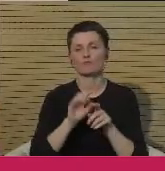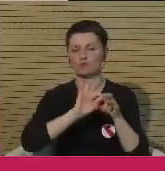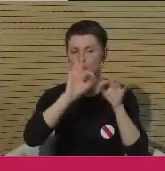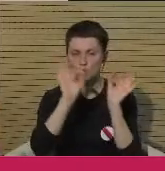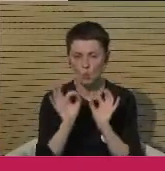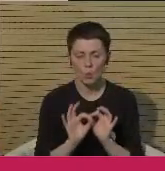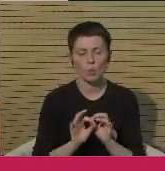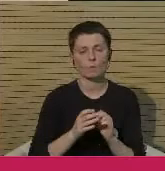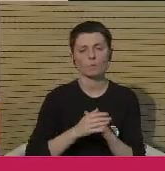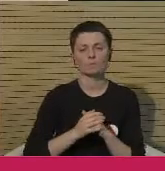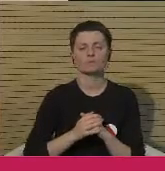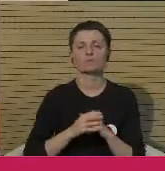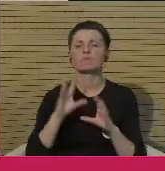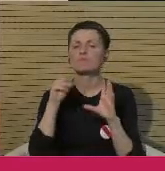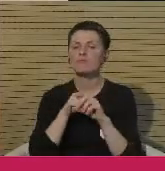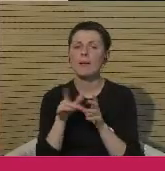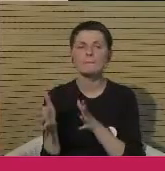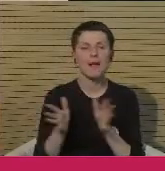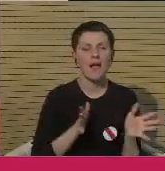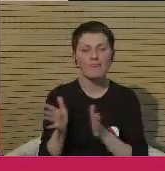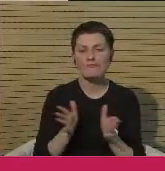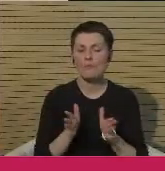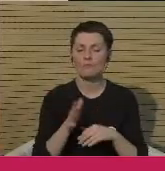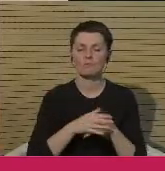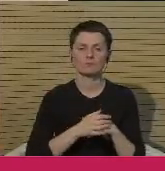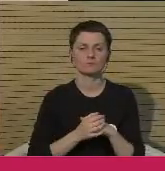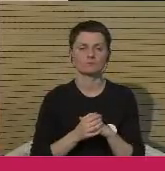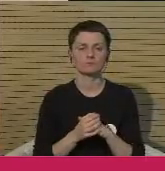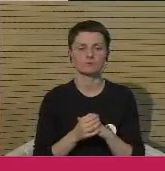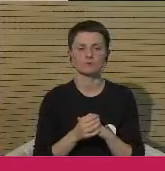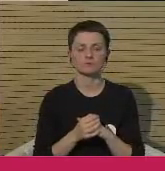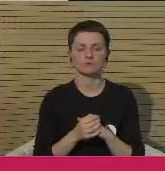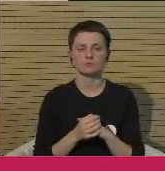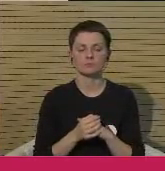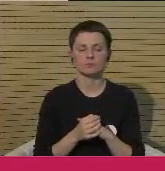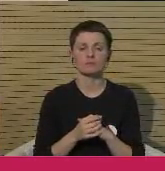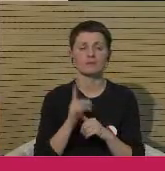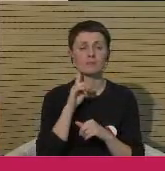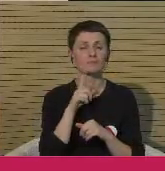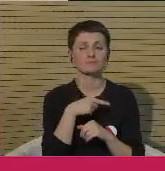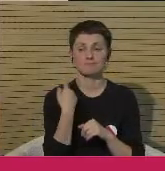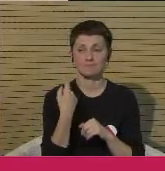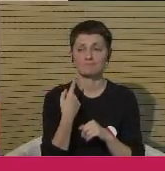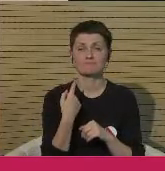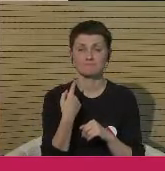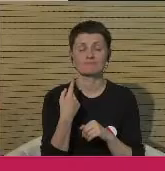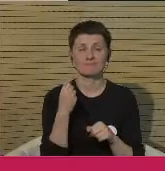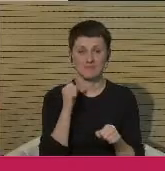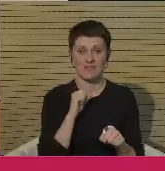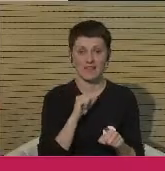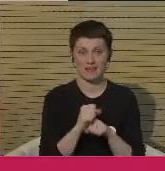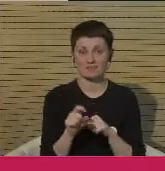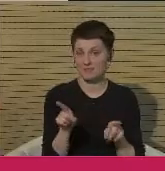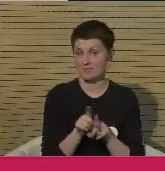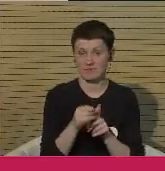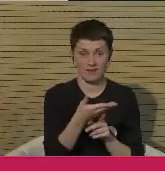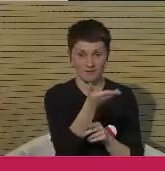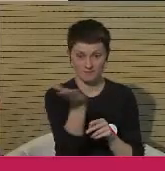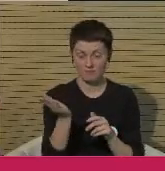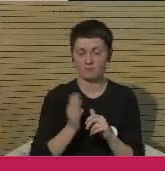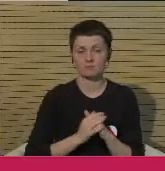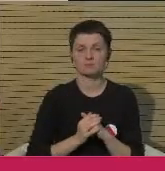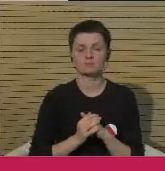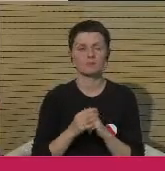interesting names in art, in literature, in performance. That